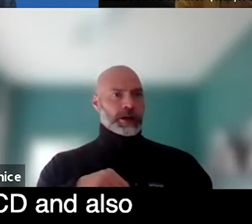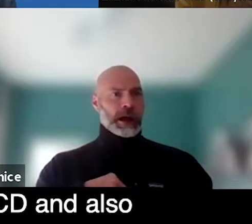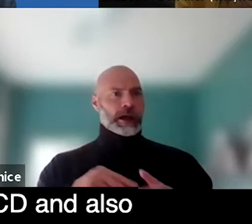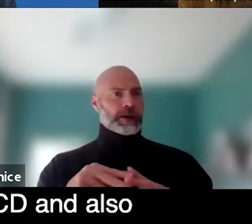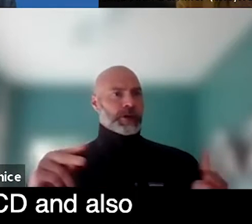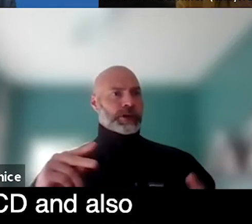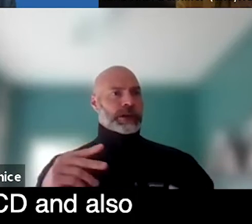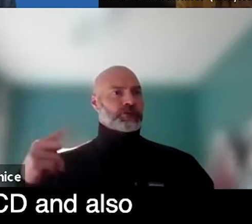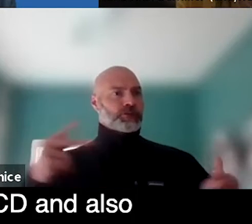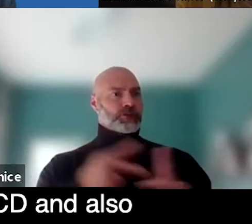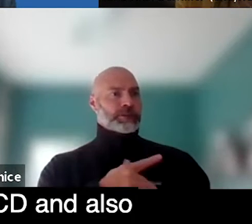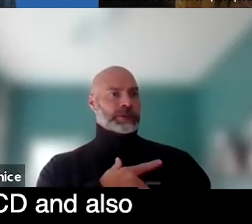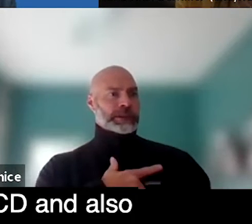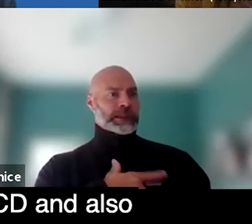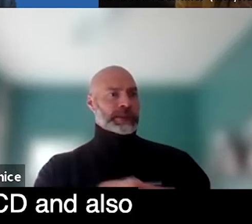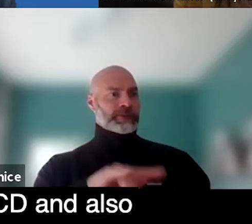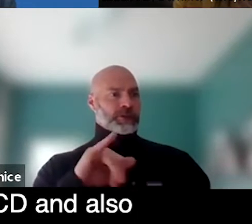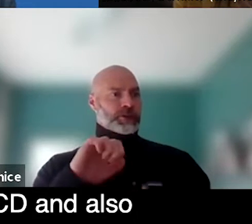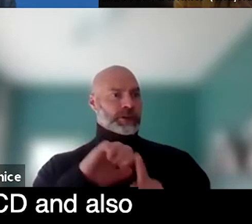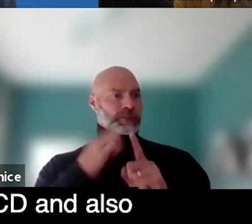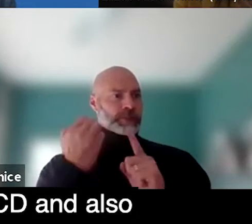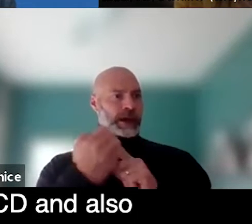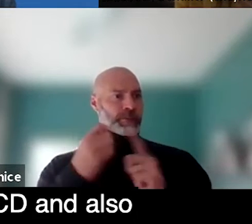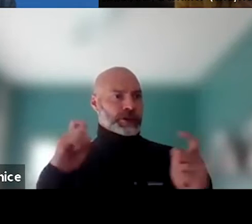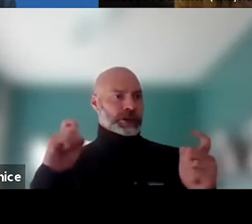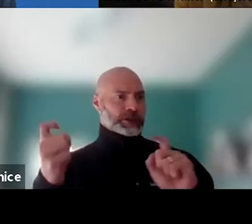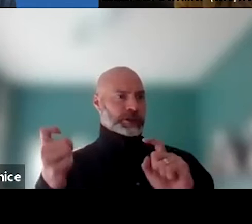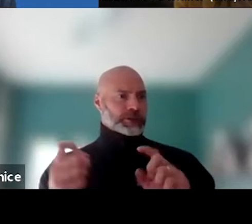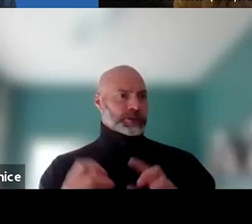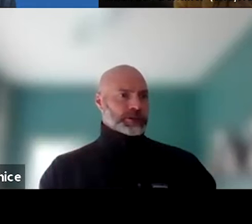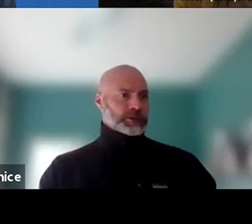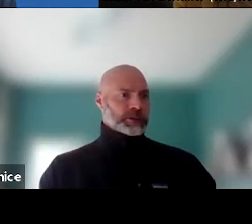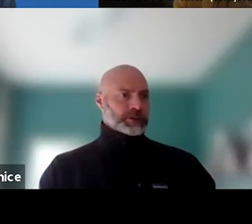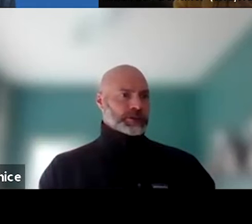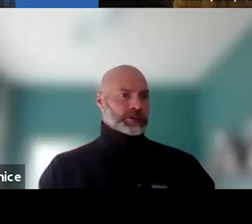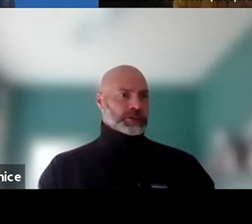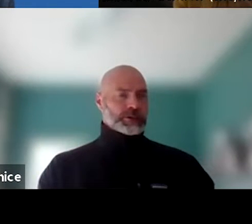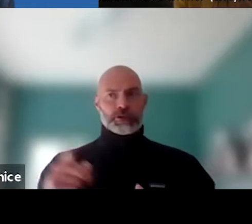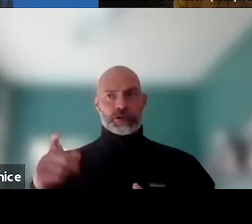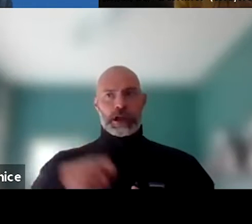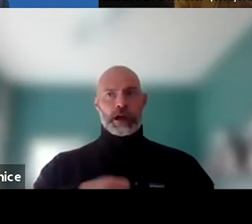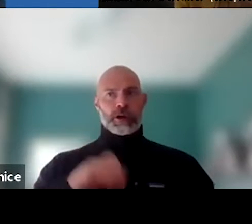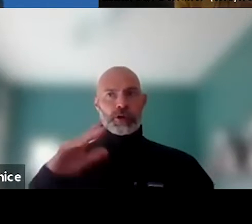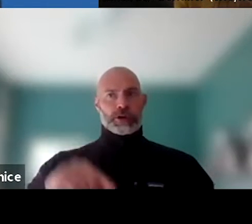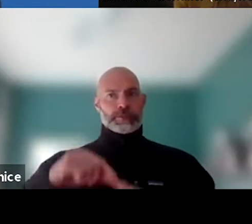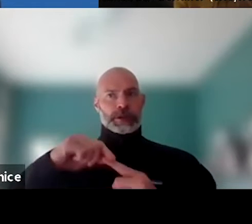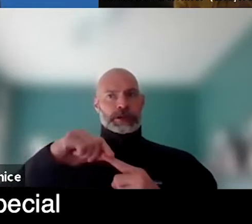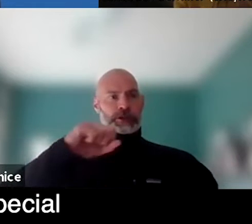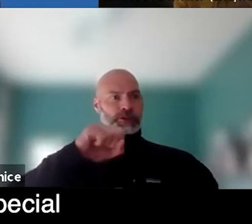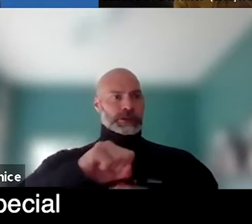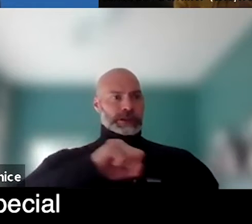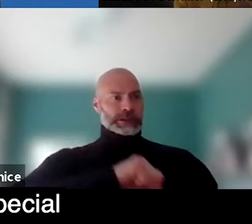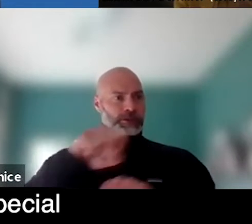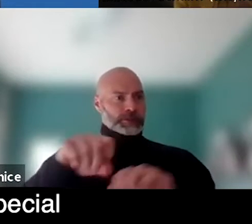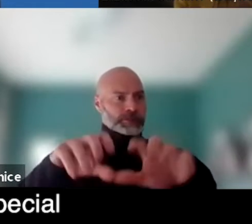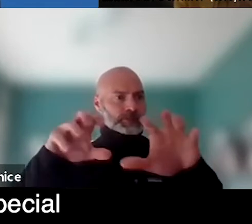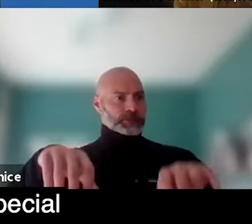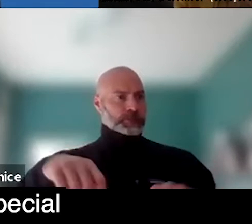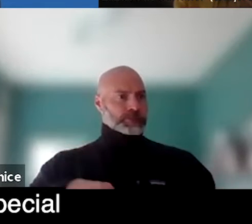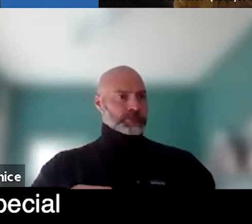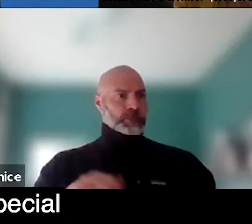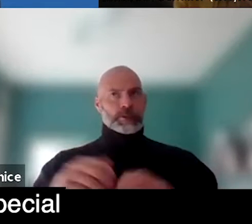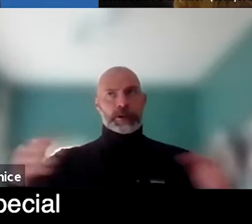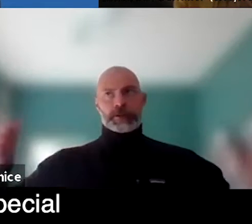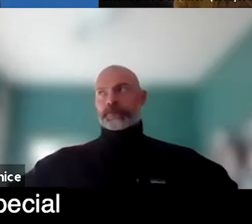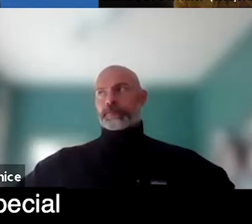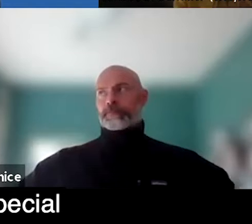OCD, and also was very extremely sensitive to the environment changing around her. She had like a